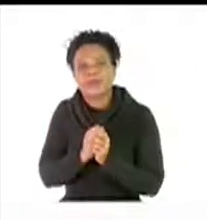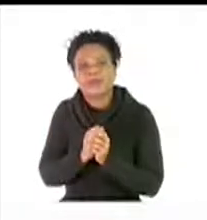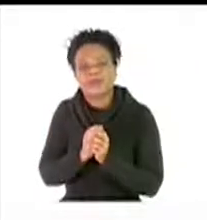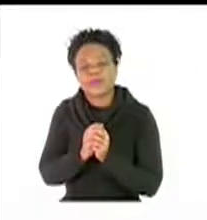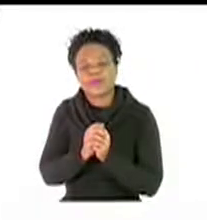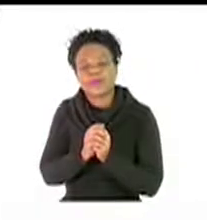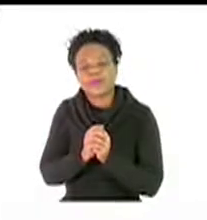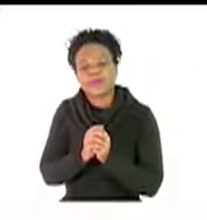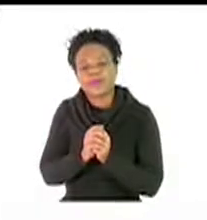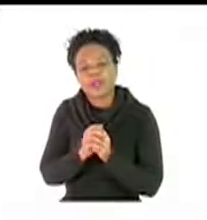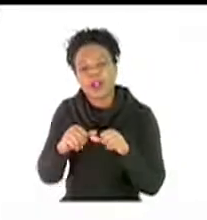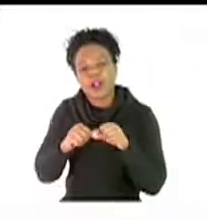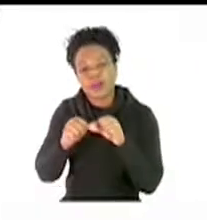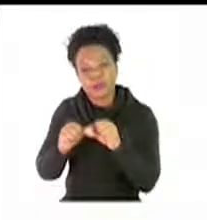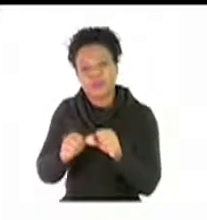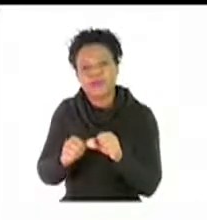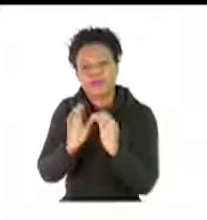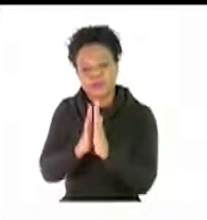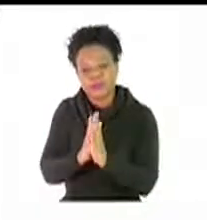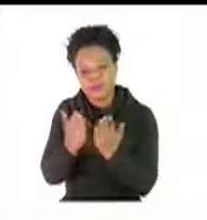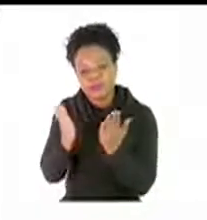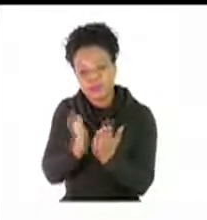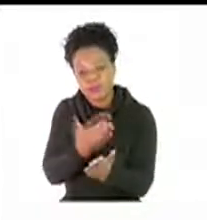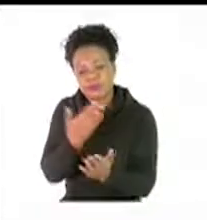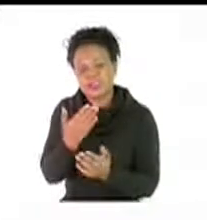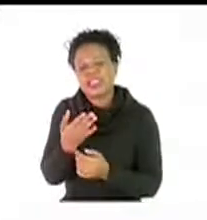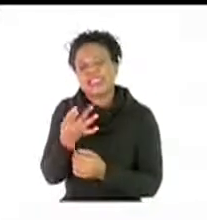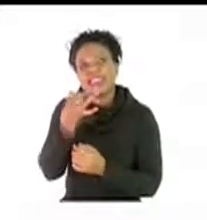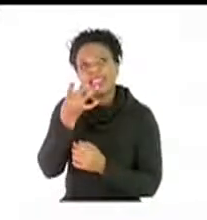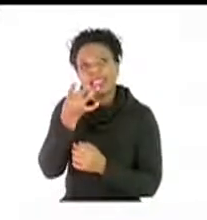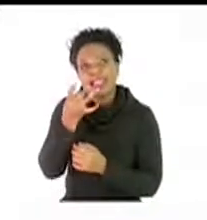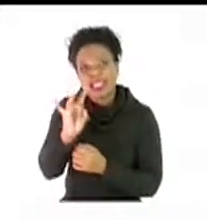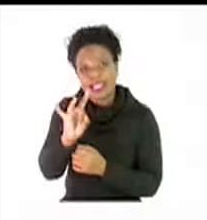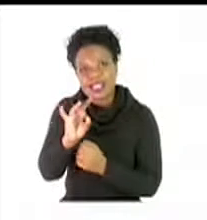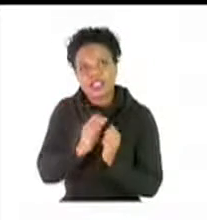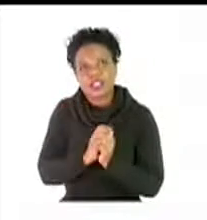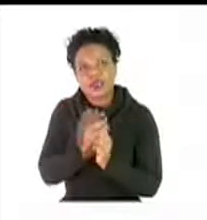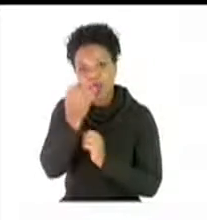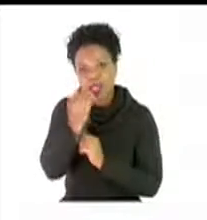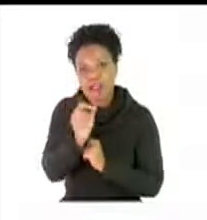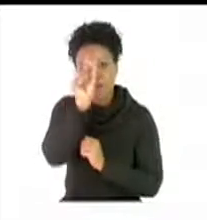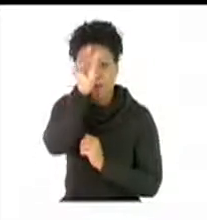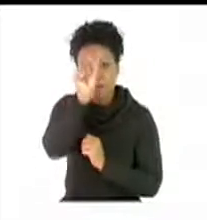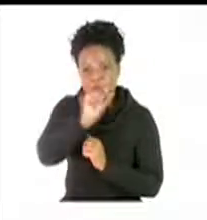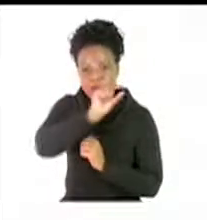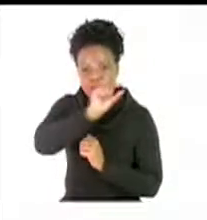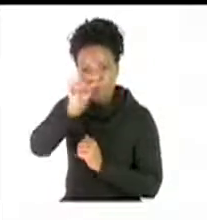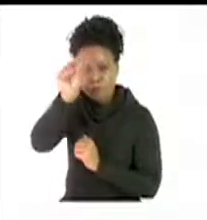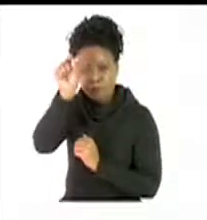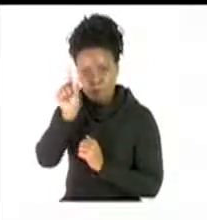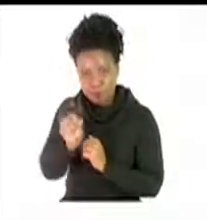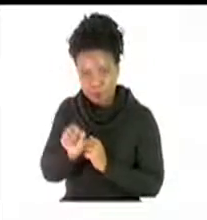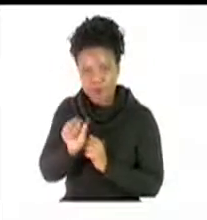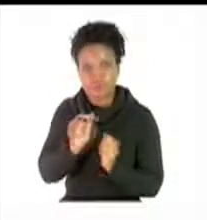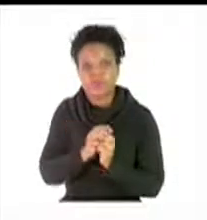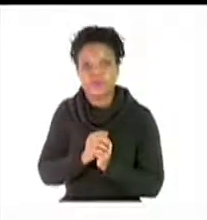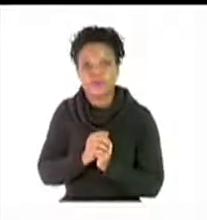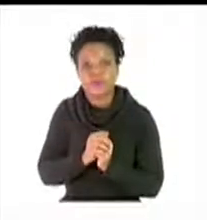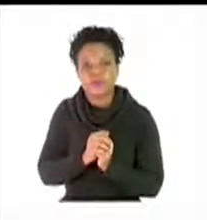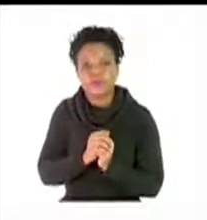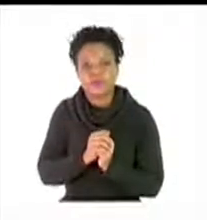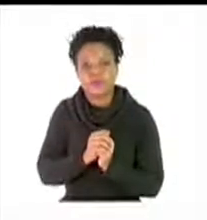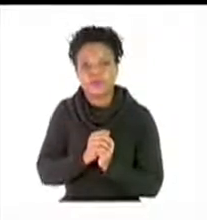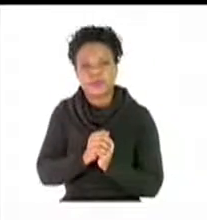booklet, there is a crossword puzzle there. There is a crossword puzzle where we have